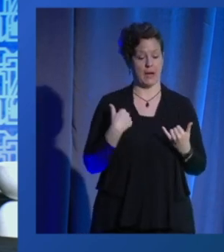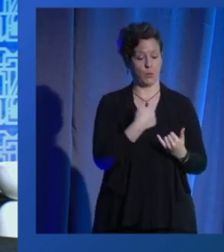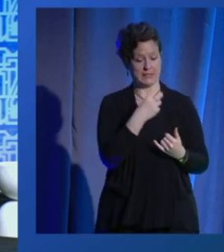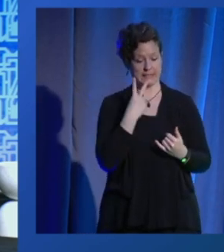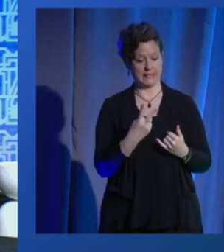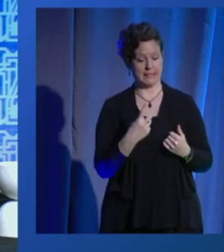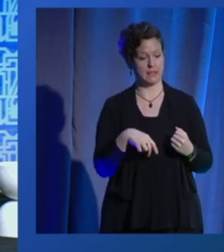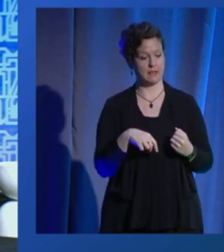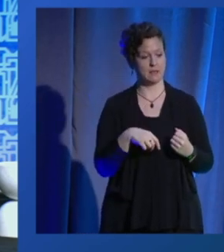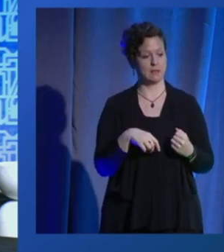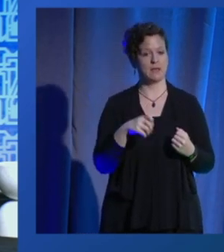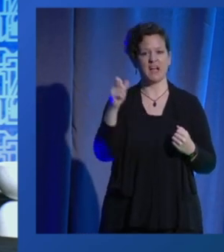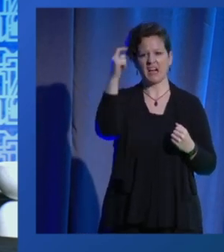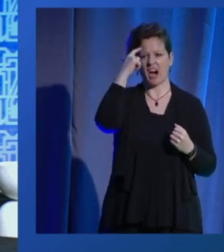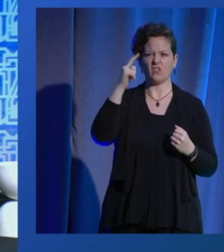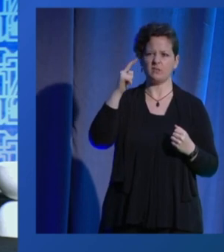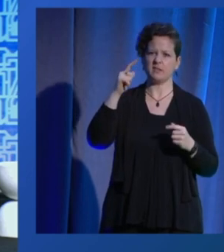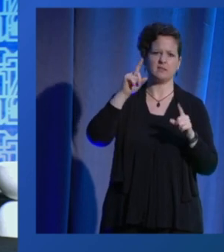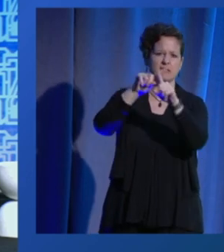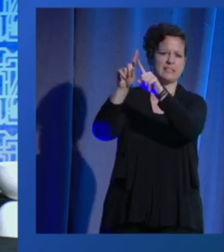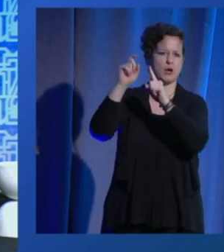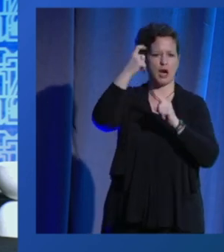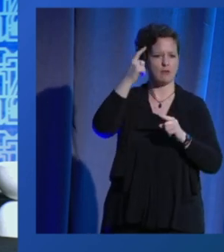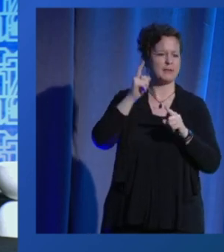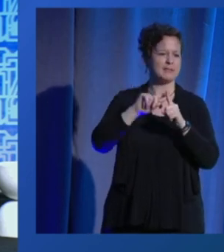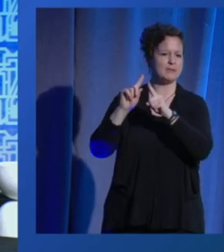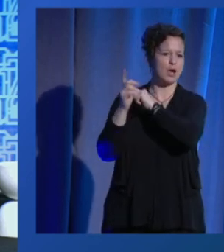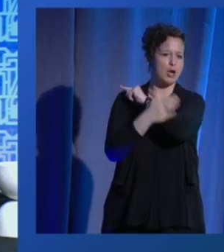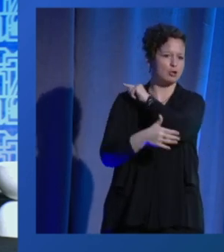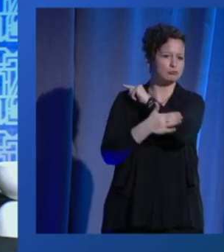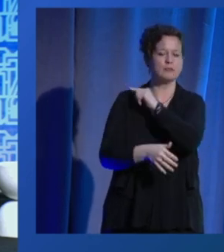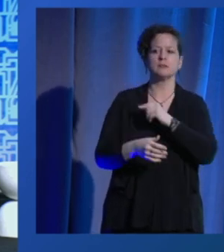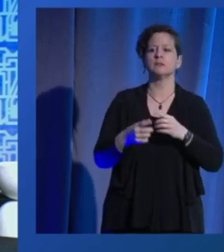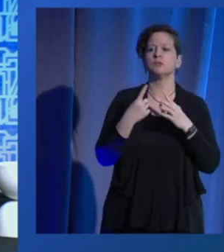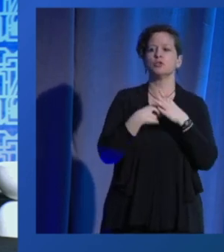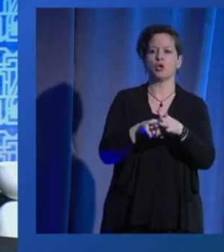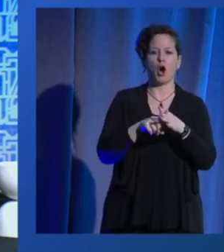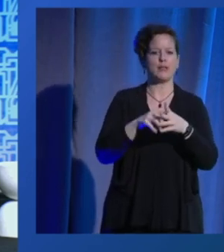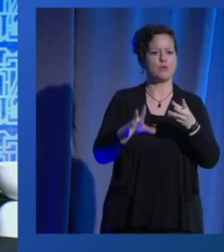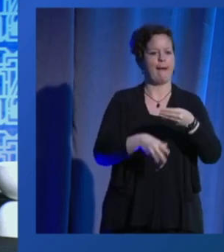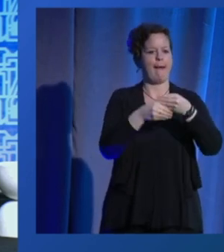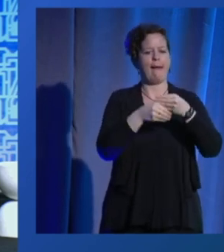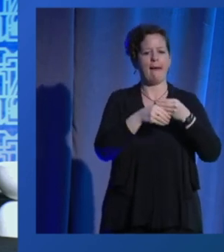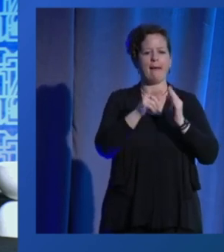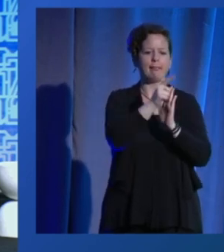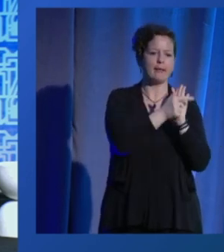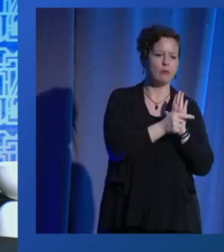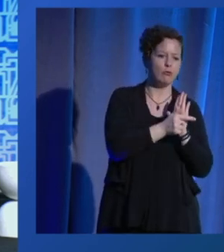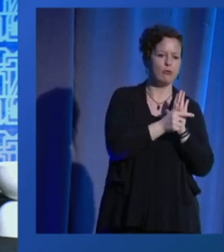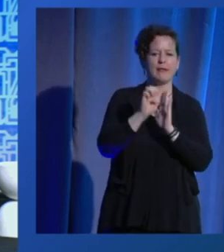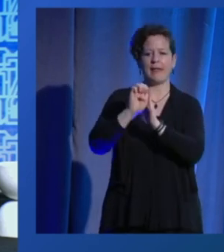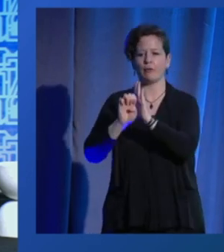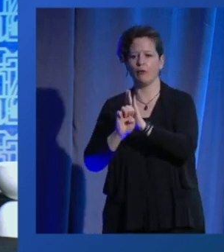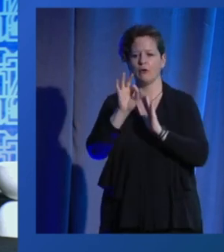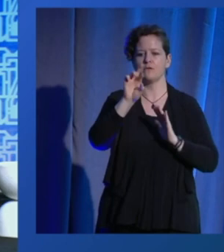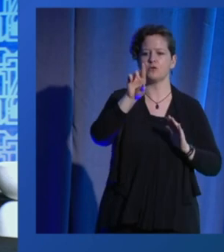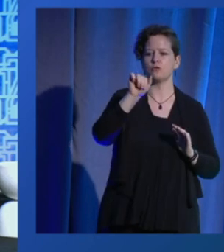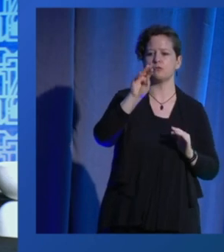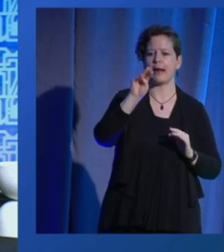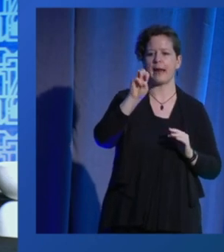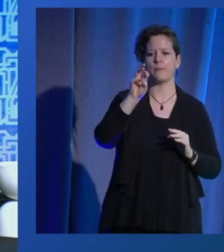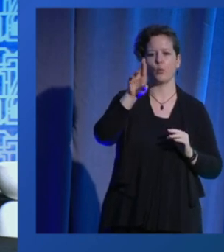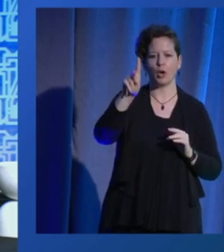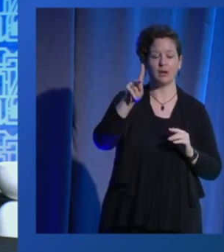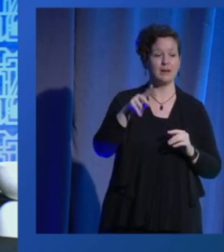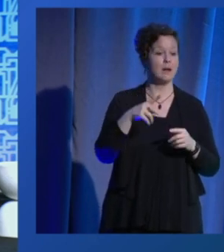um governments around the world uh starting to put up um a legal framework ethical framework the thing is you